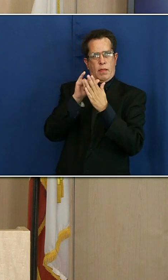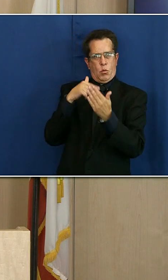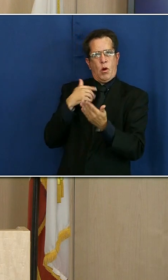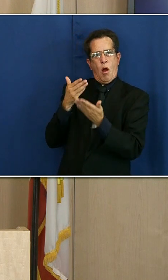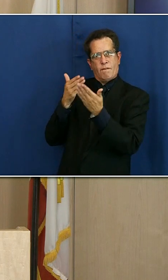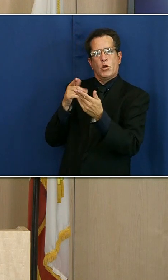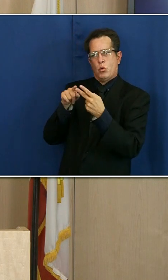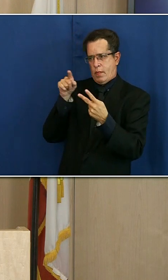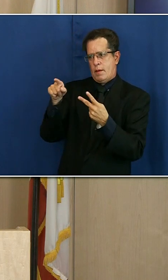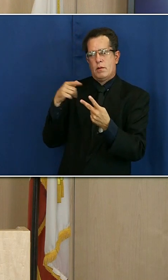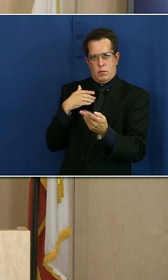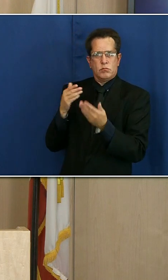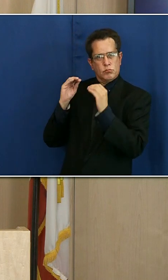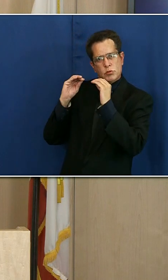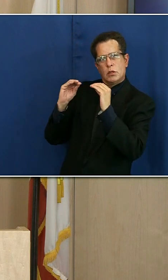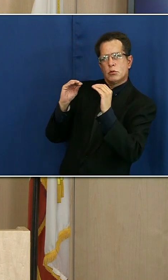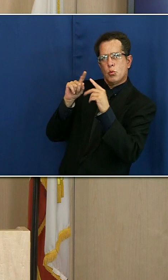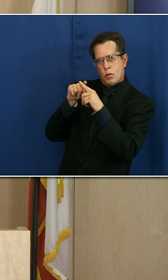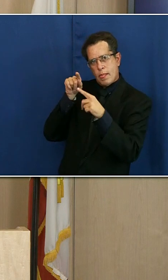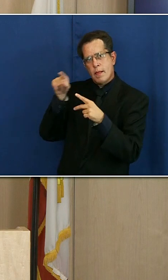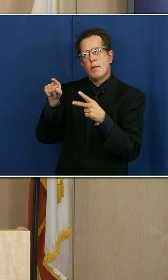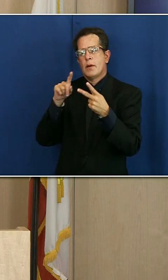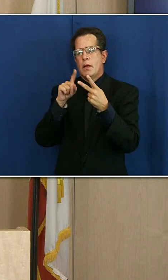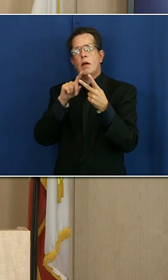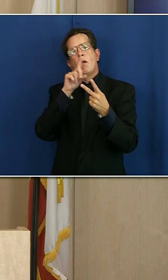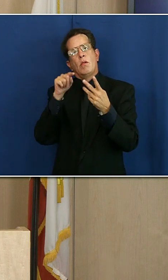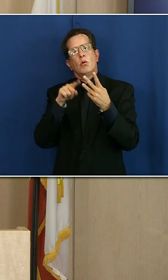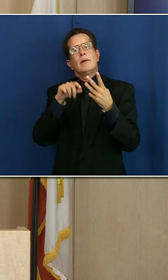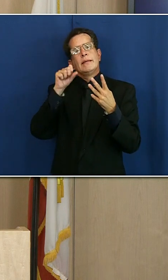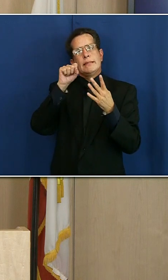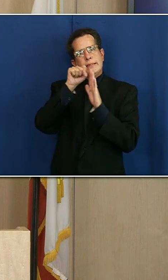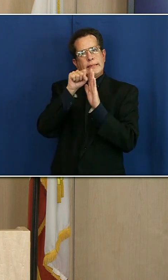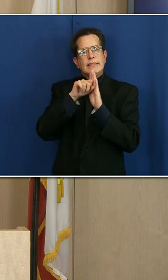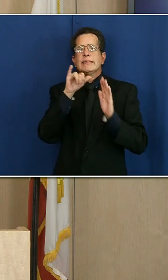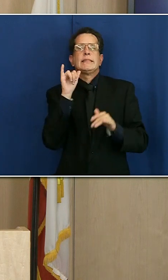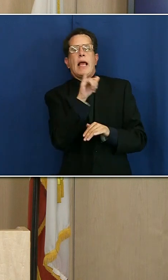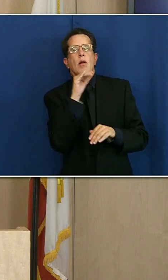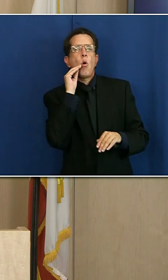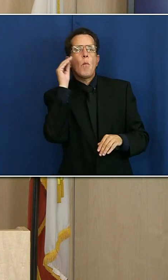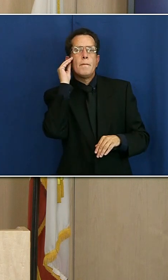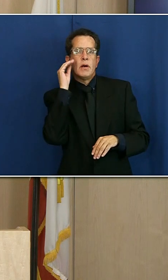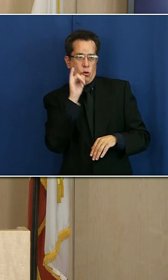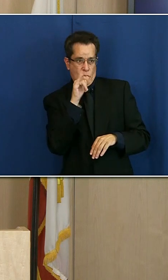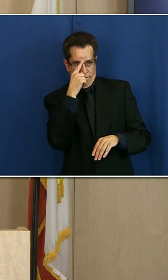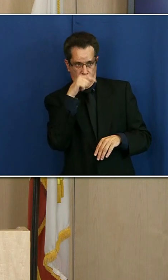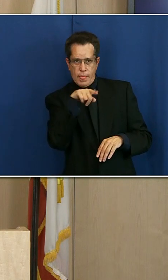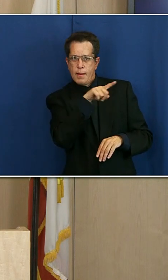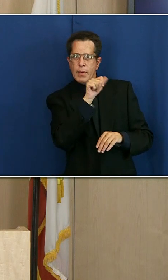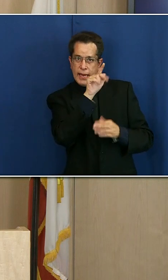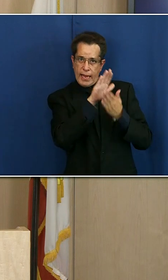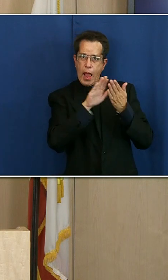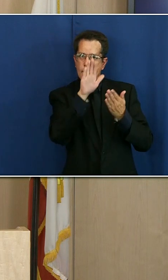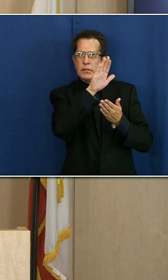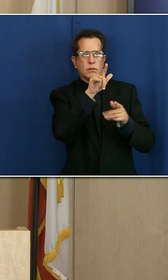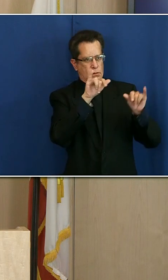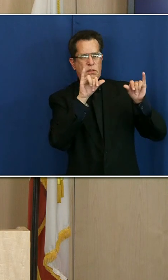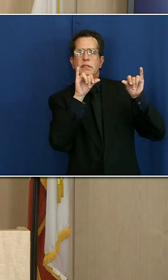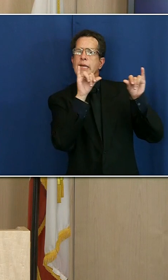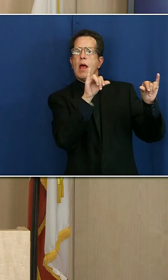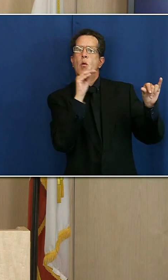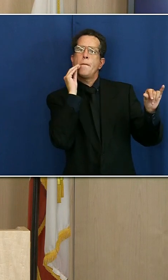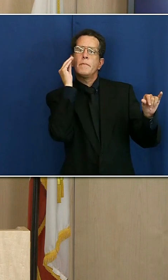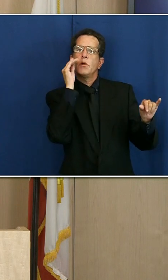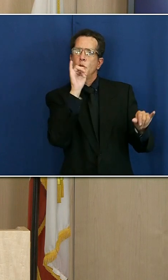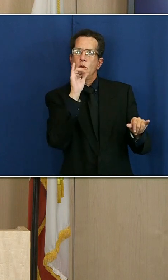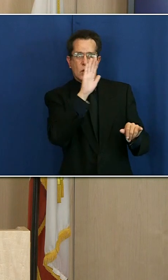then the third thing that we've done is also our stay-at-home advisory. So we had a stay-at-home order for students who are on campus, asking them to stay